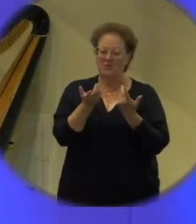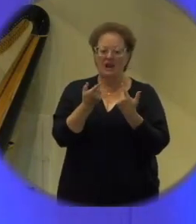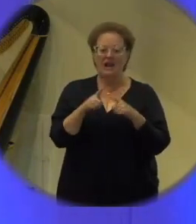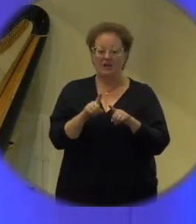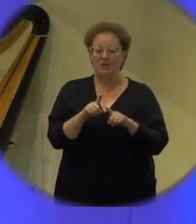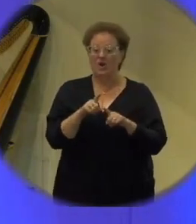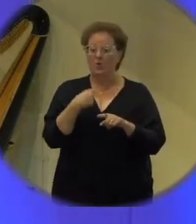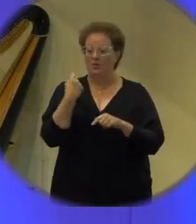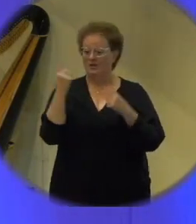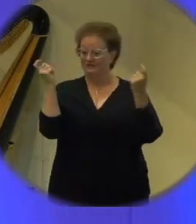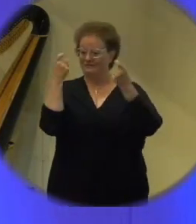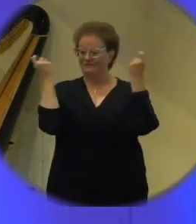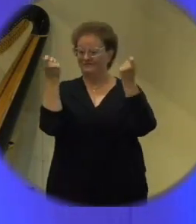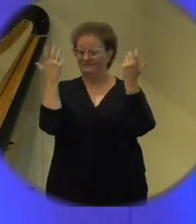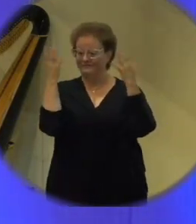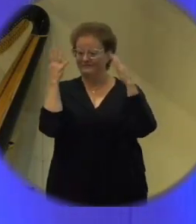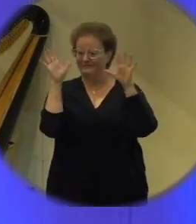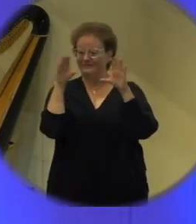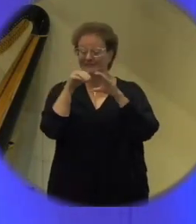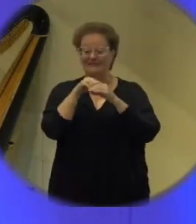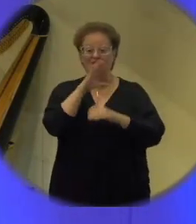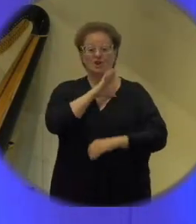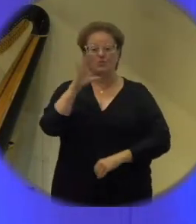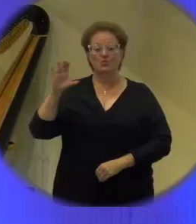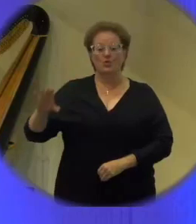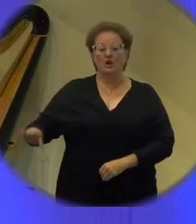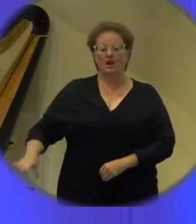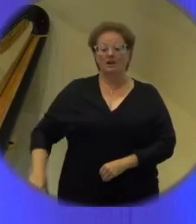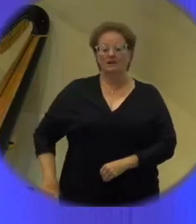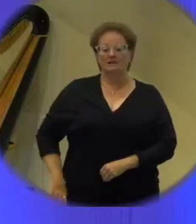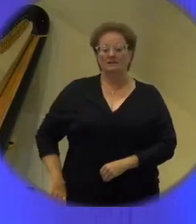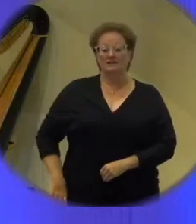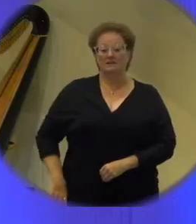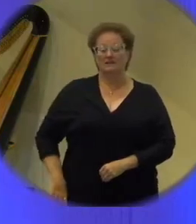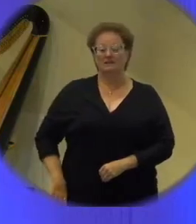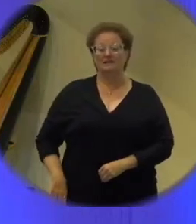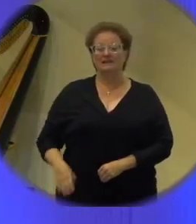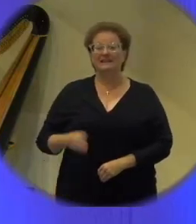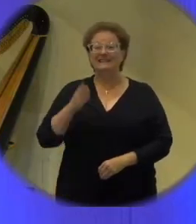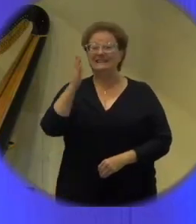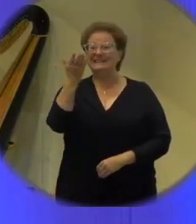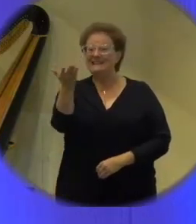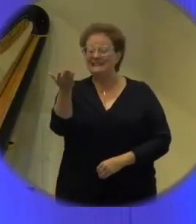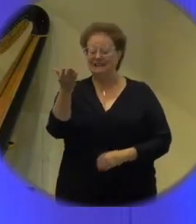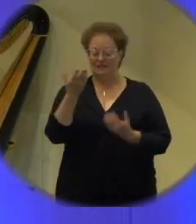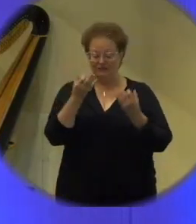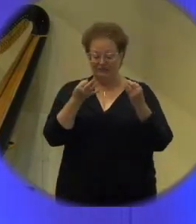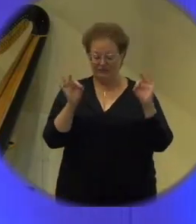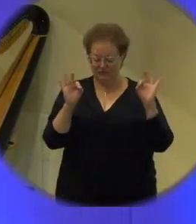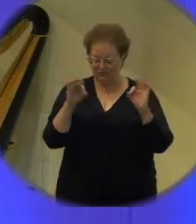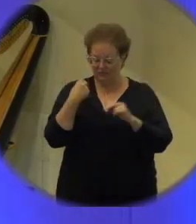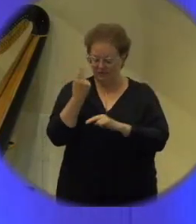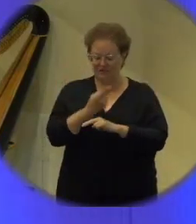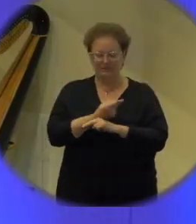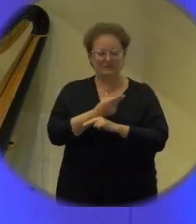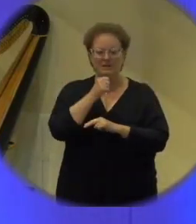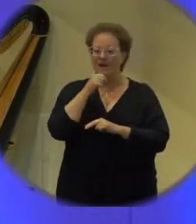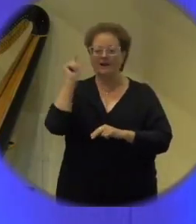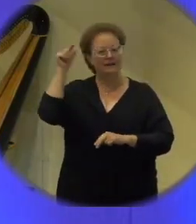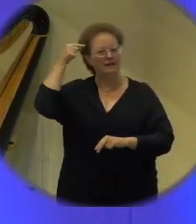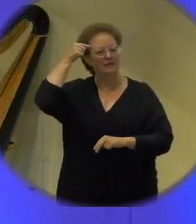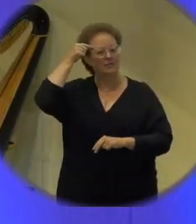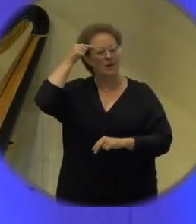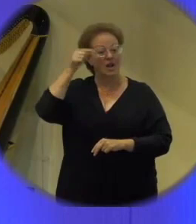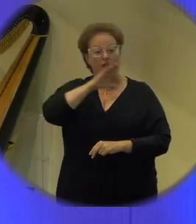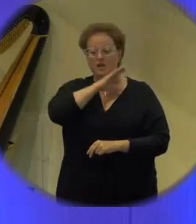more than victors in Christ. We are already free in Christ. Christ says it is for freedom that I have set you free. The government doesn't set me free. Christ sets